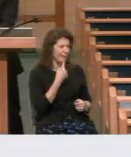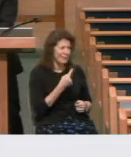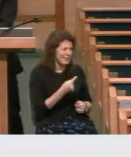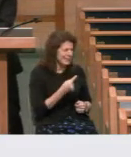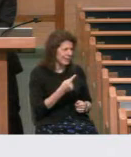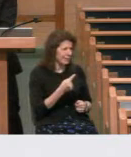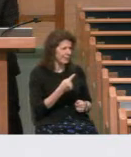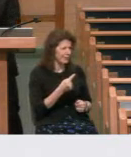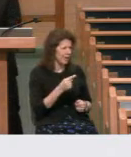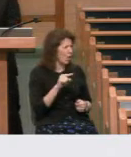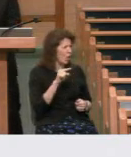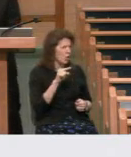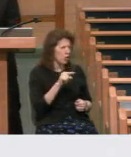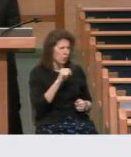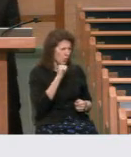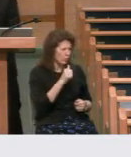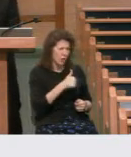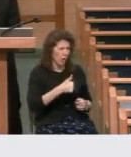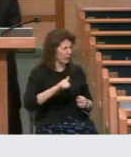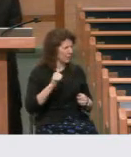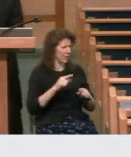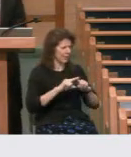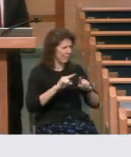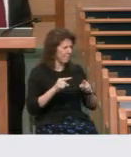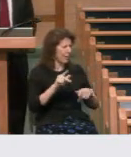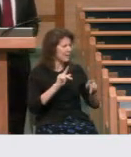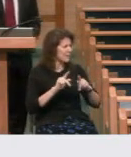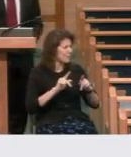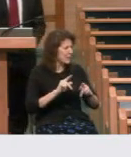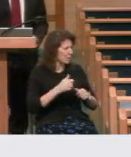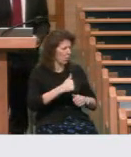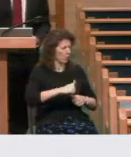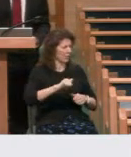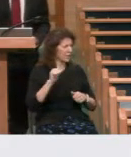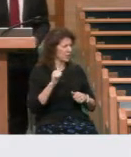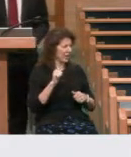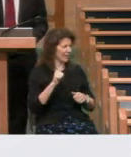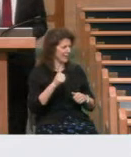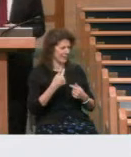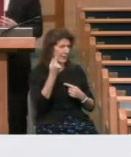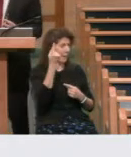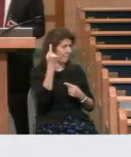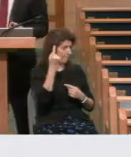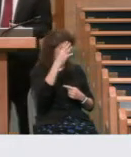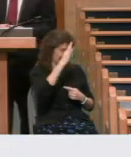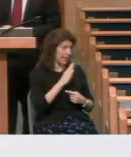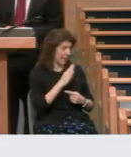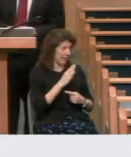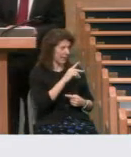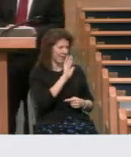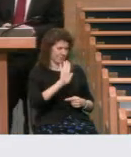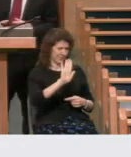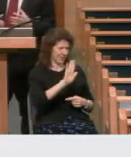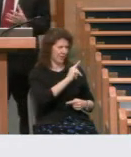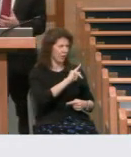prophet of mine. They've rejected me as king over them. And so those are things that, as far as the contents of the